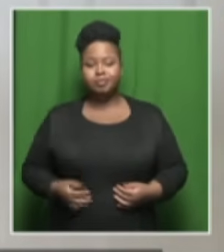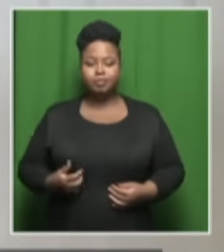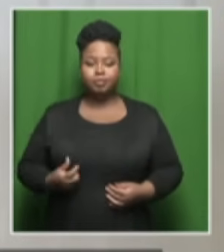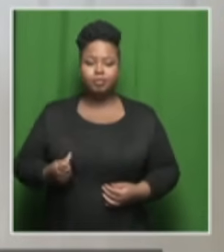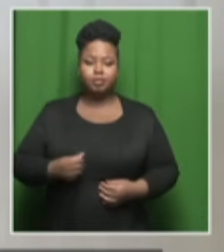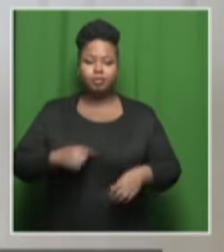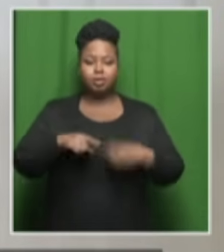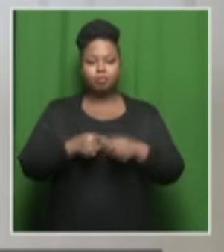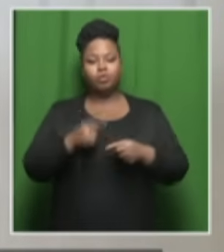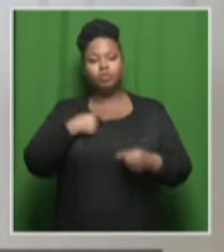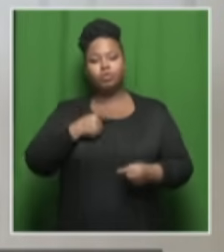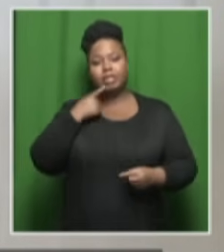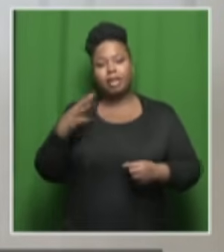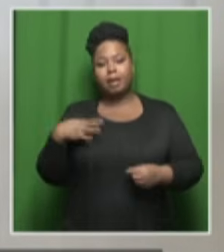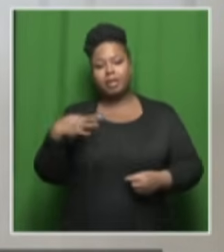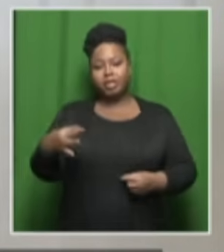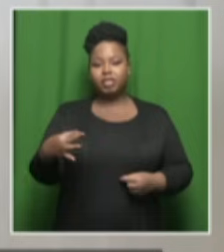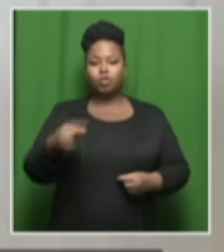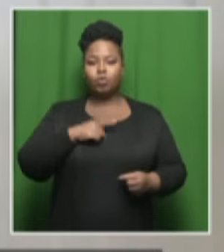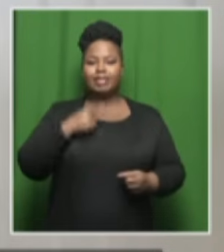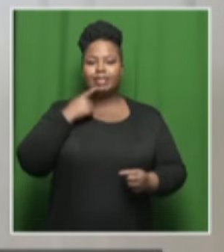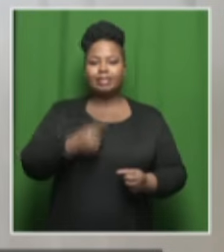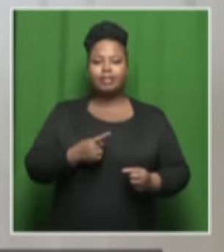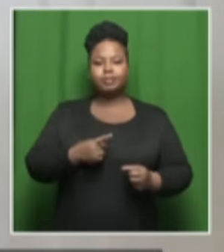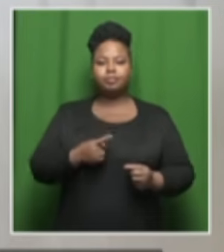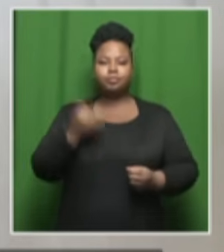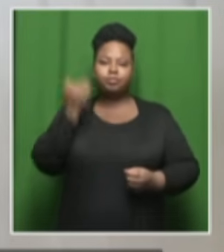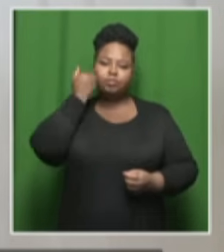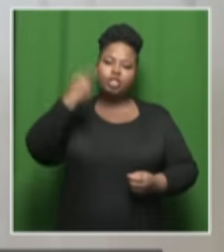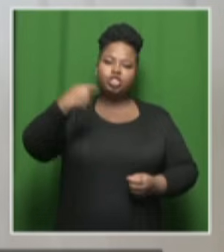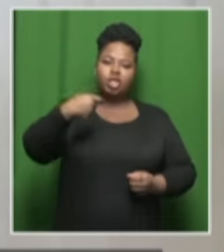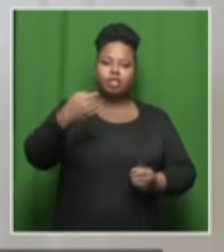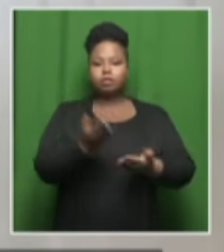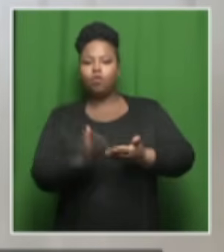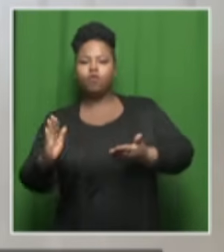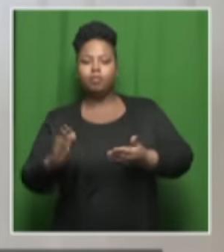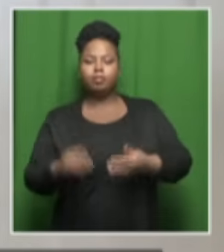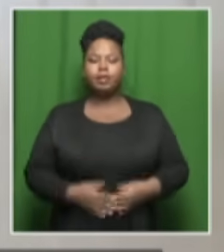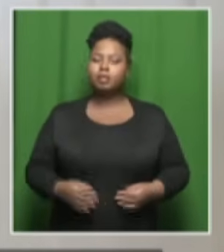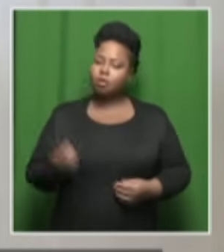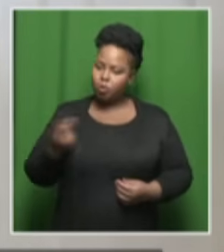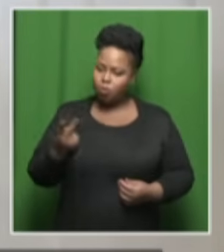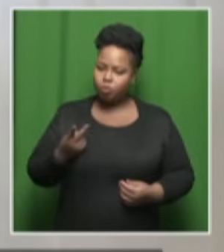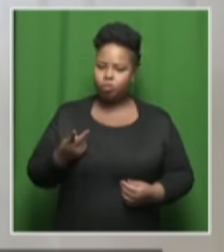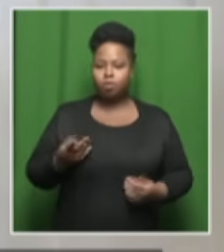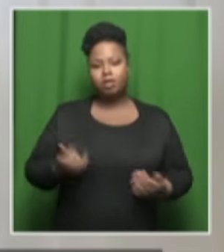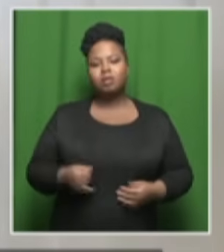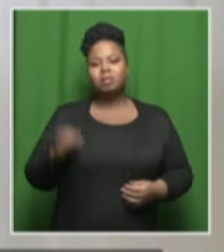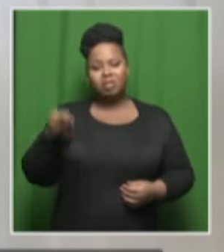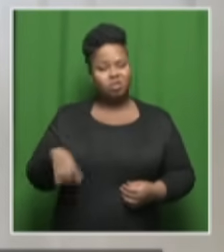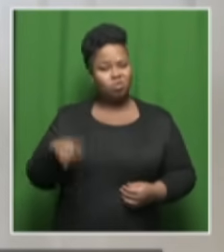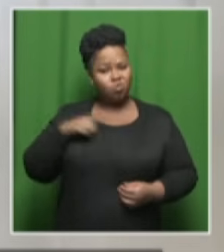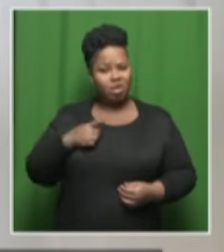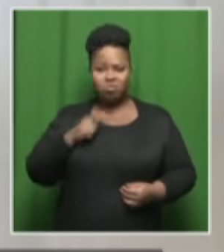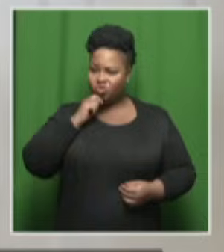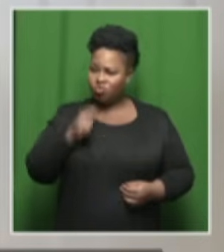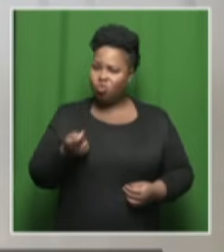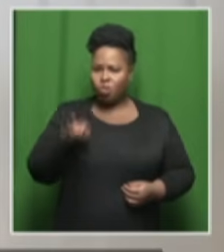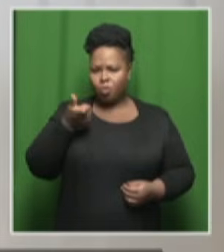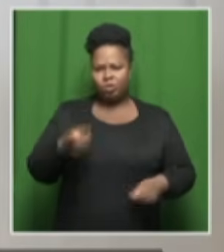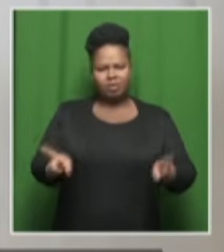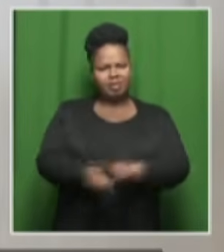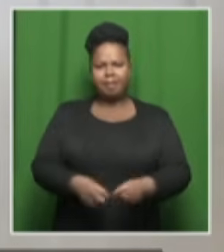the recusal application that they've now extended, but at the end of the day, you cannot take away the fact that these facts are more or less similar.